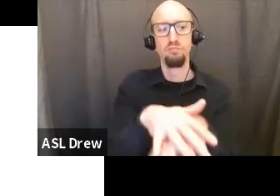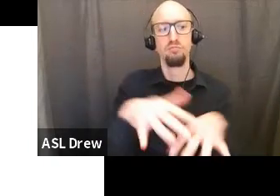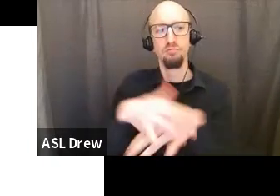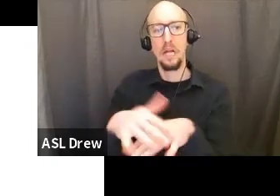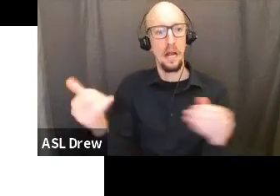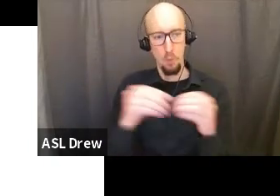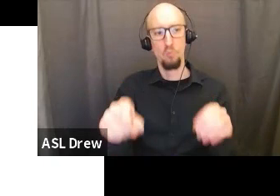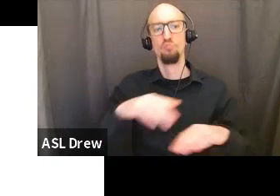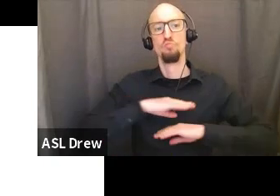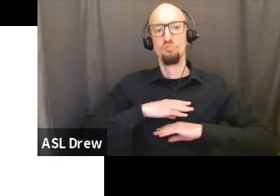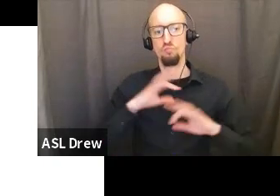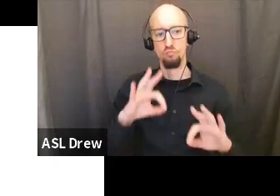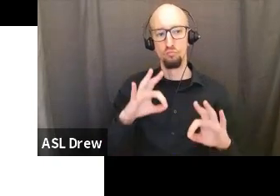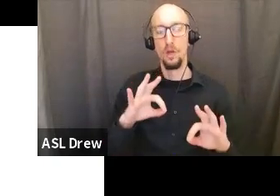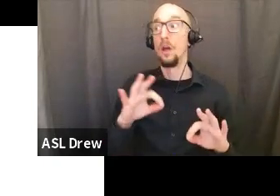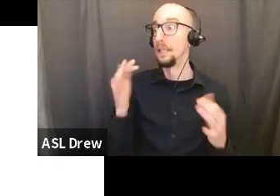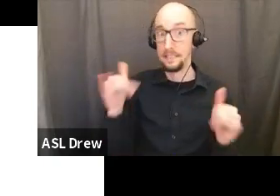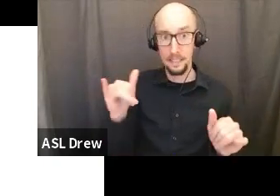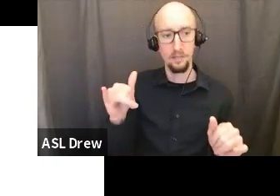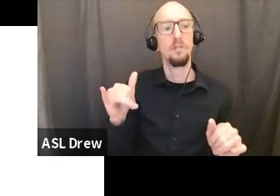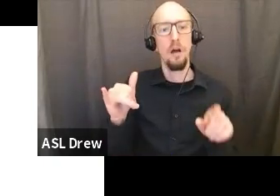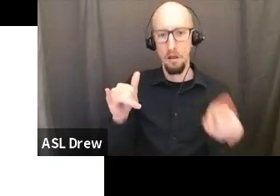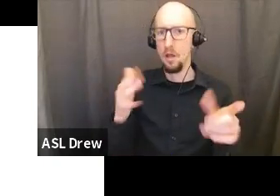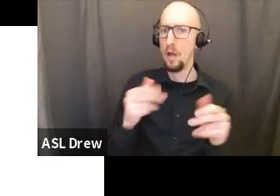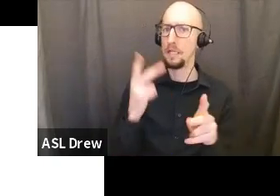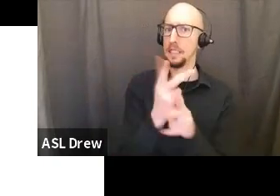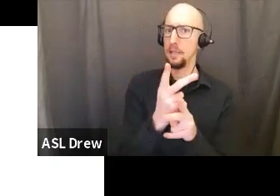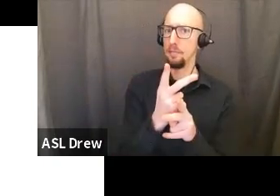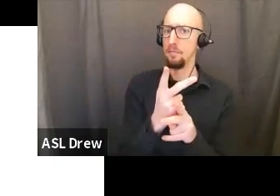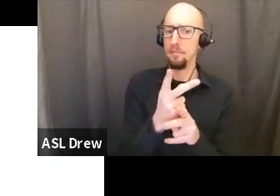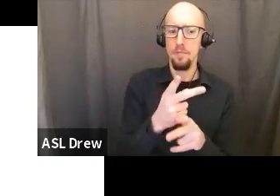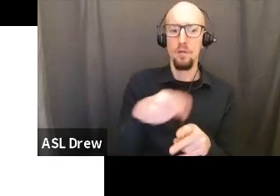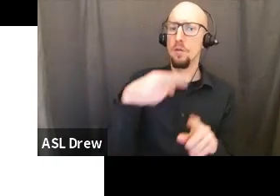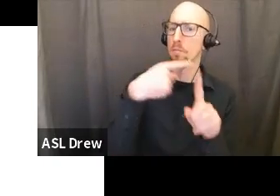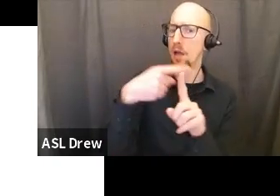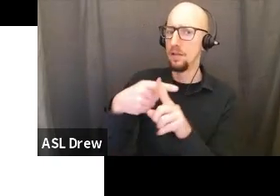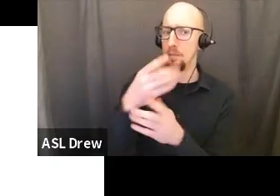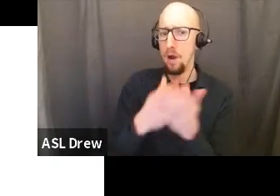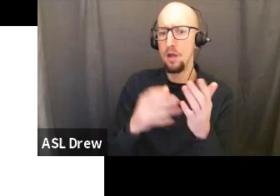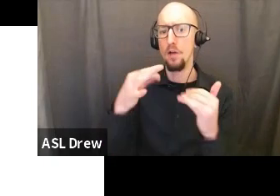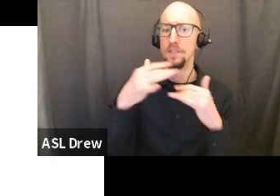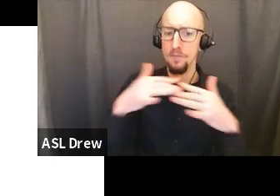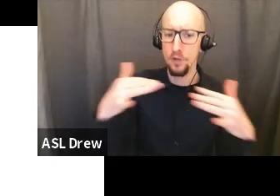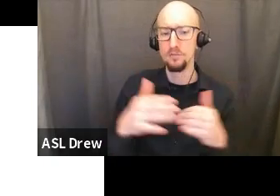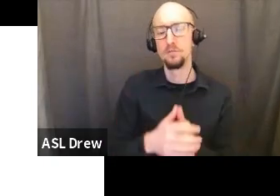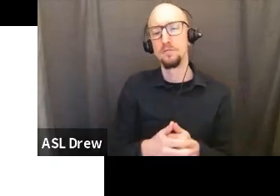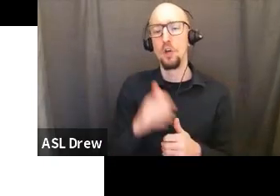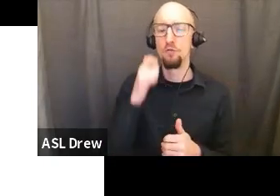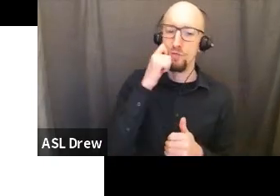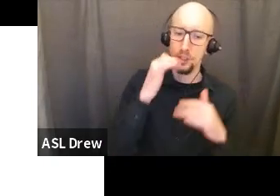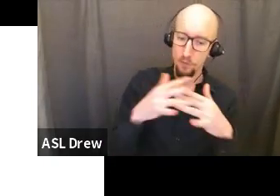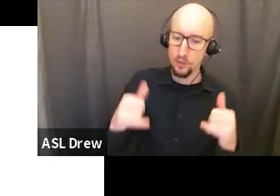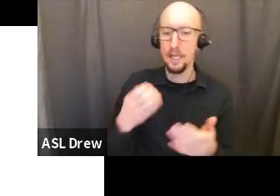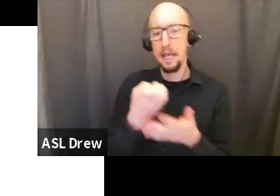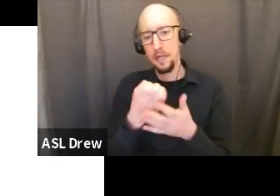the benefits of diversity, of racial and economic diversity in